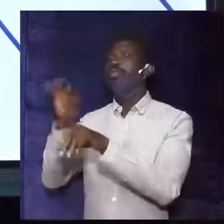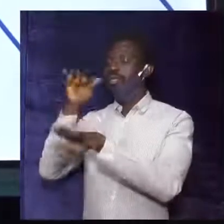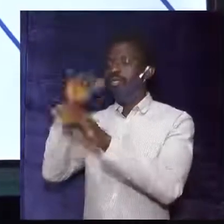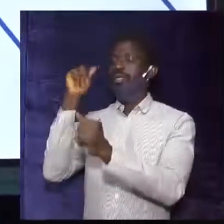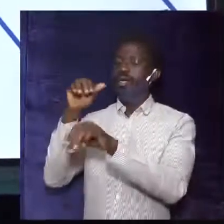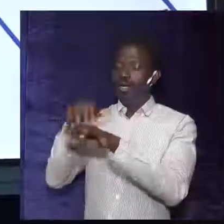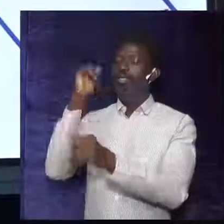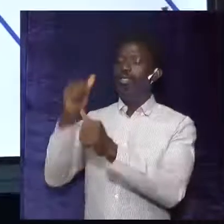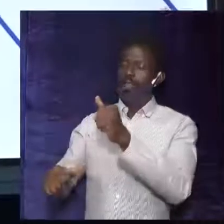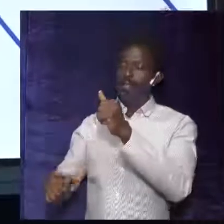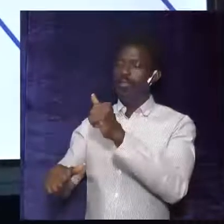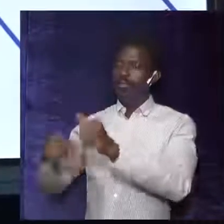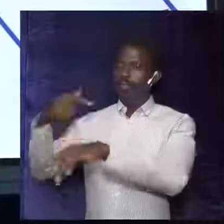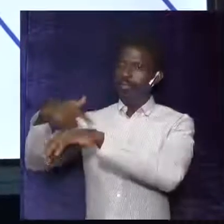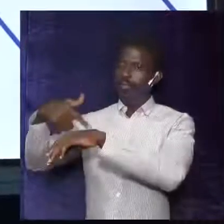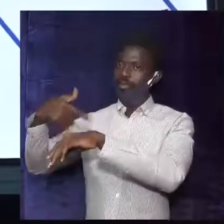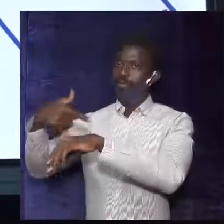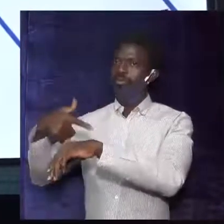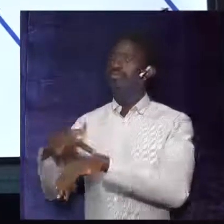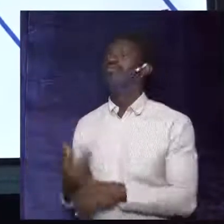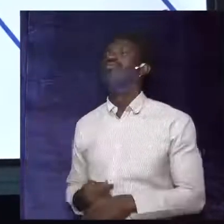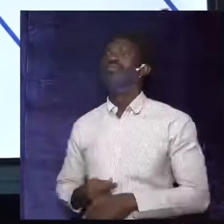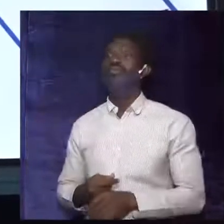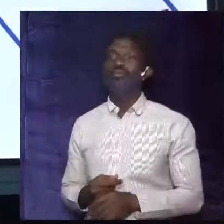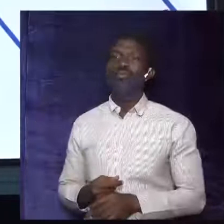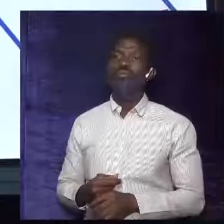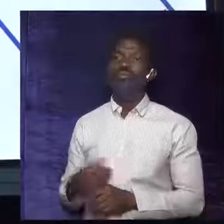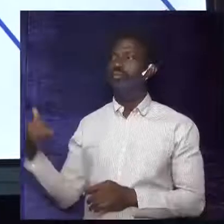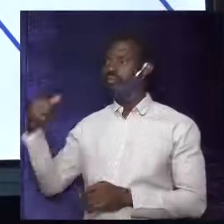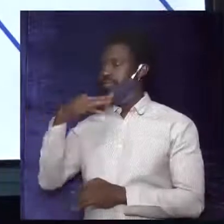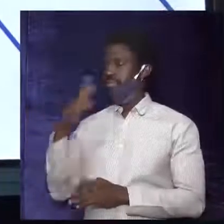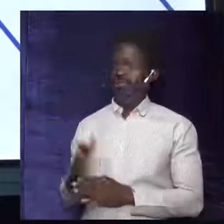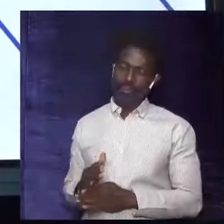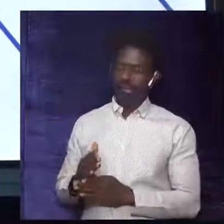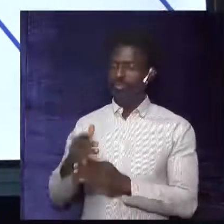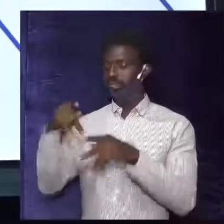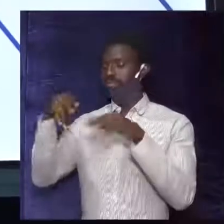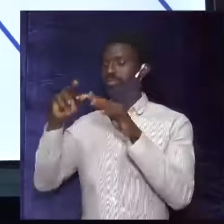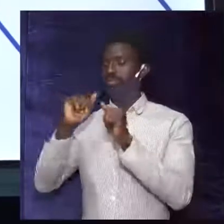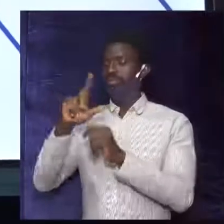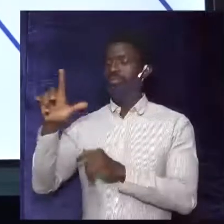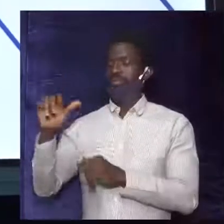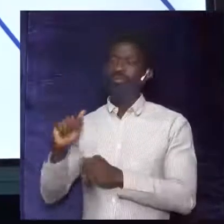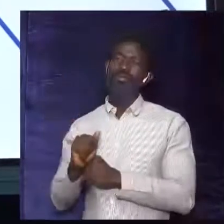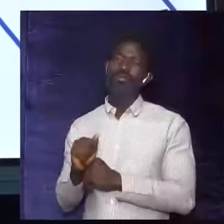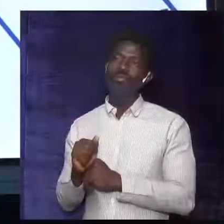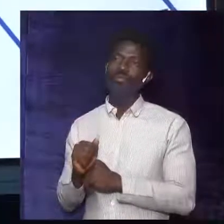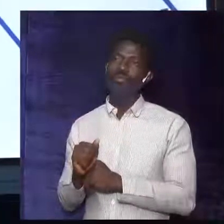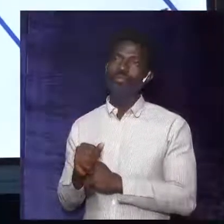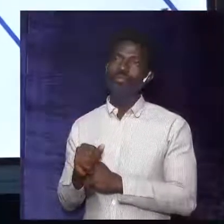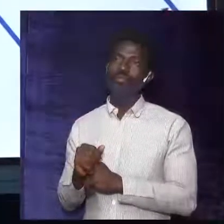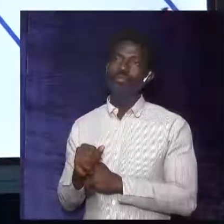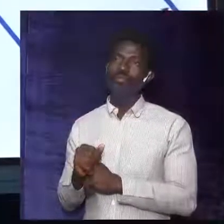lines. When they go in the same direction and the distance is always the same, they are parallel lines. So my friend, you want to note this